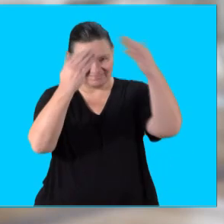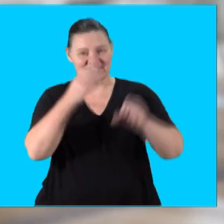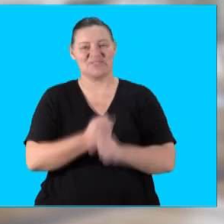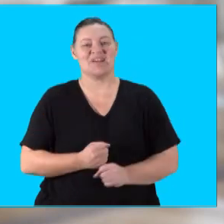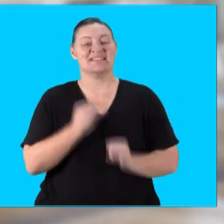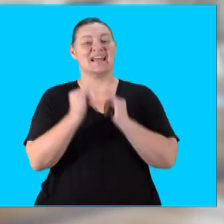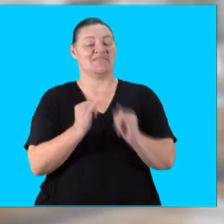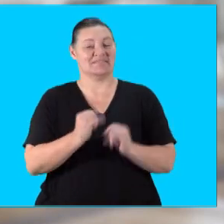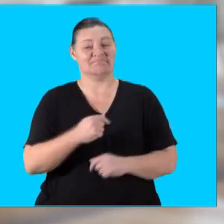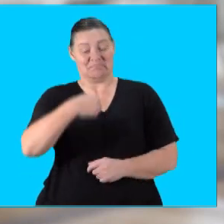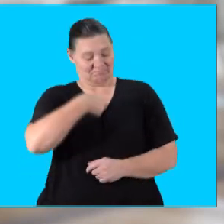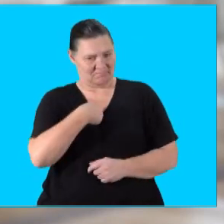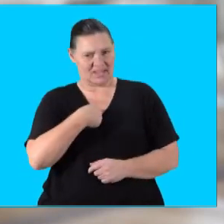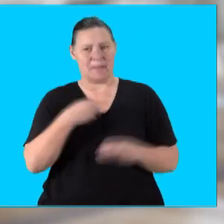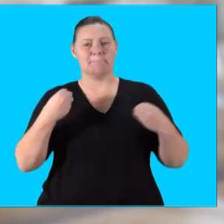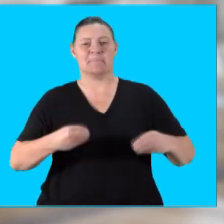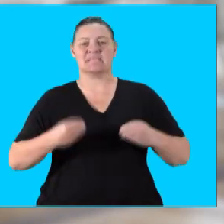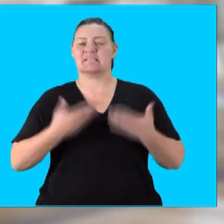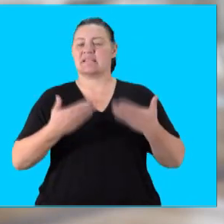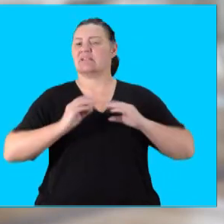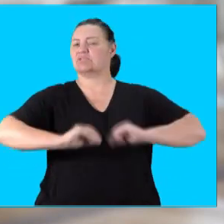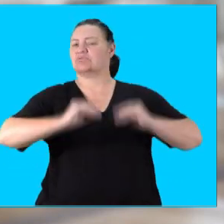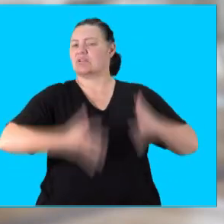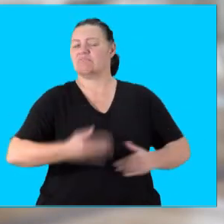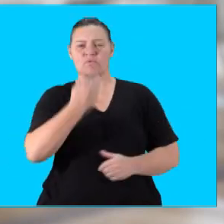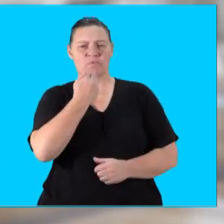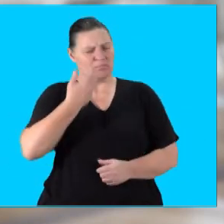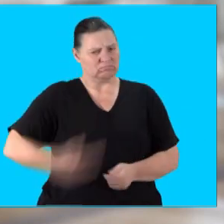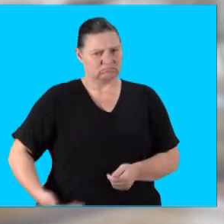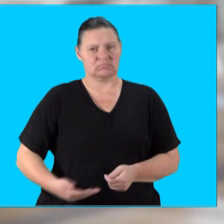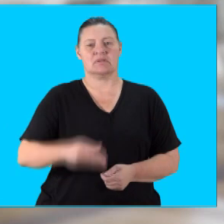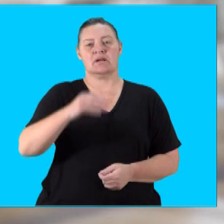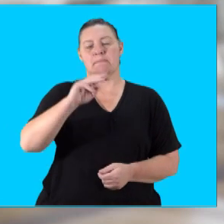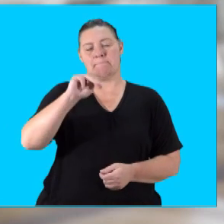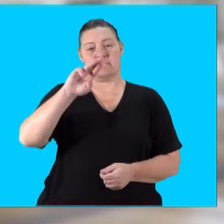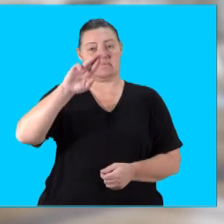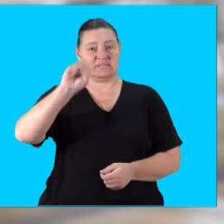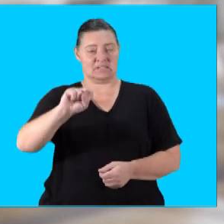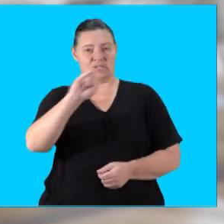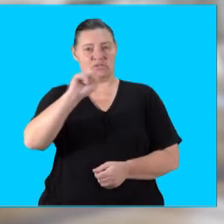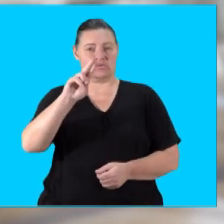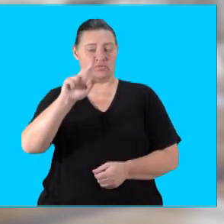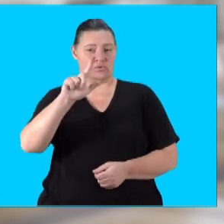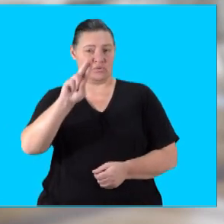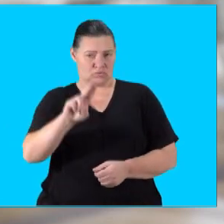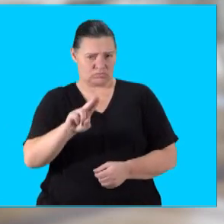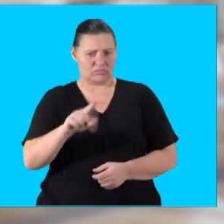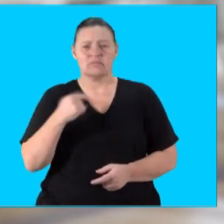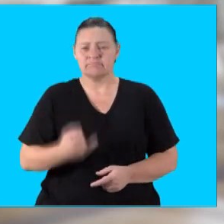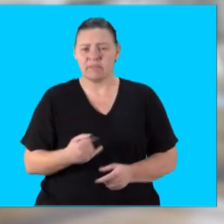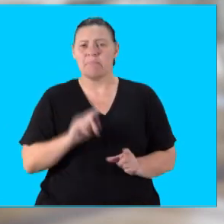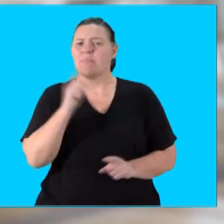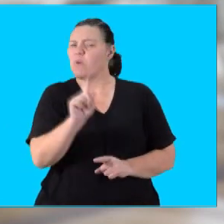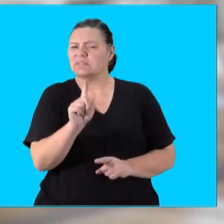Good day, grade 11s. I am your business studies tutor. I go by the name of Ms. Noktula Zulu. Today's lesson will be about